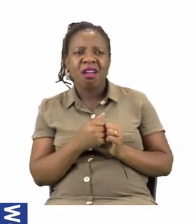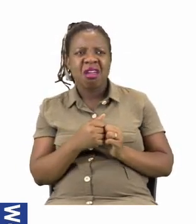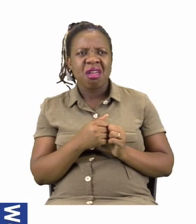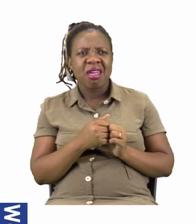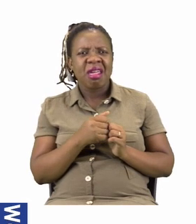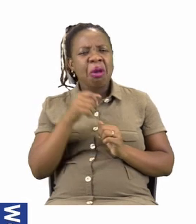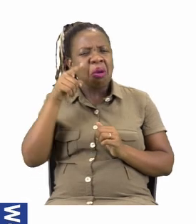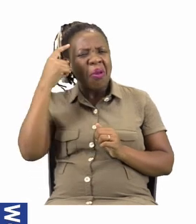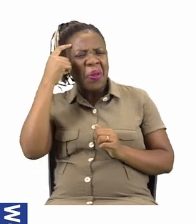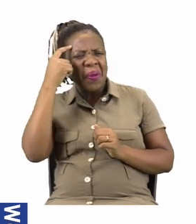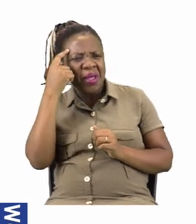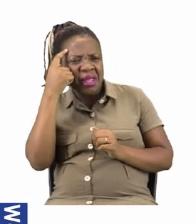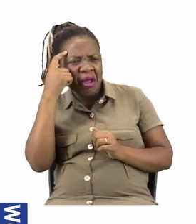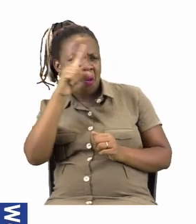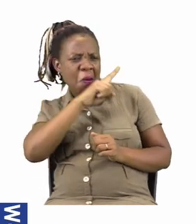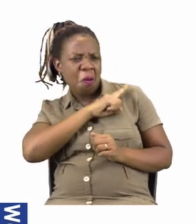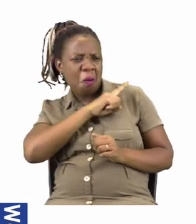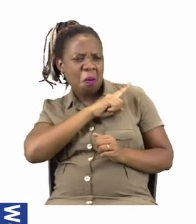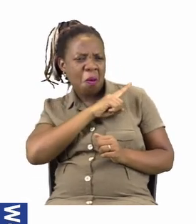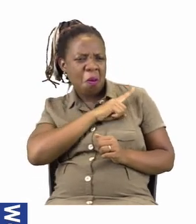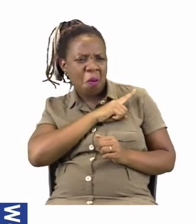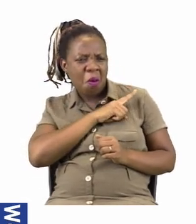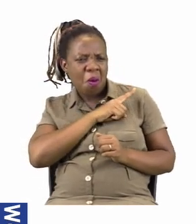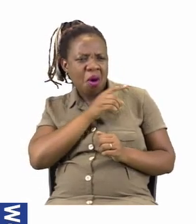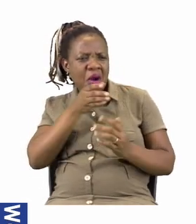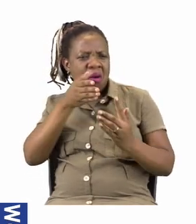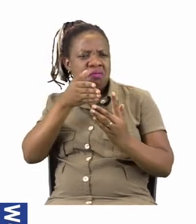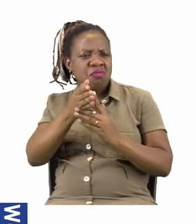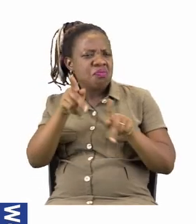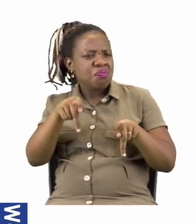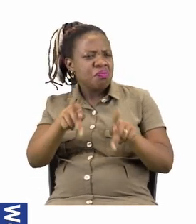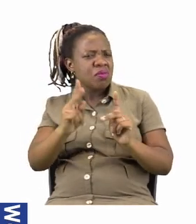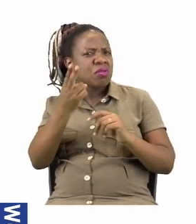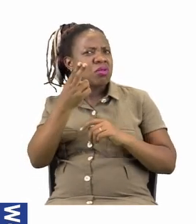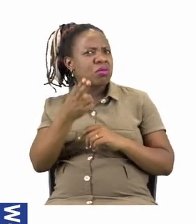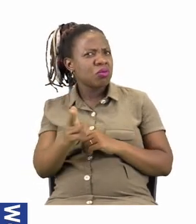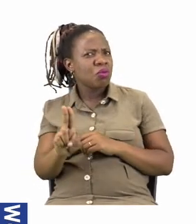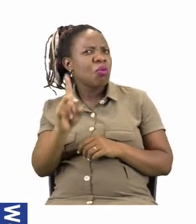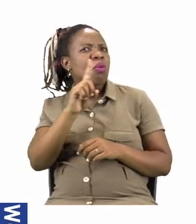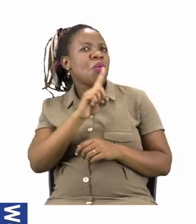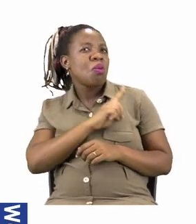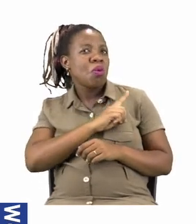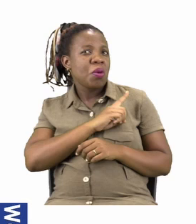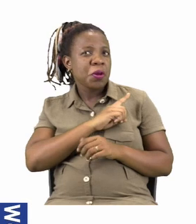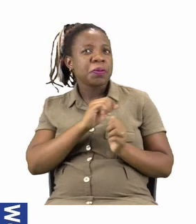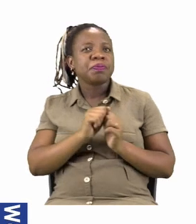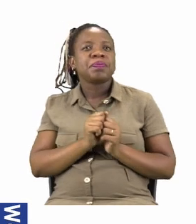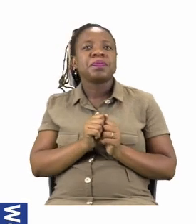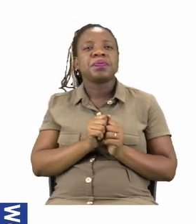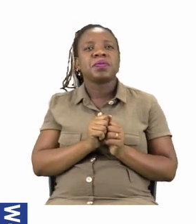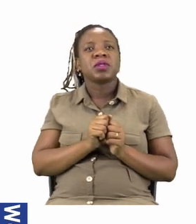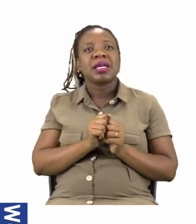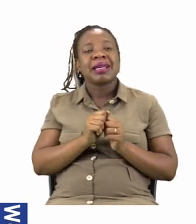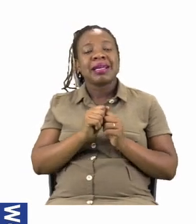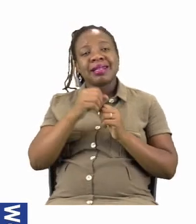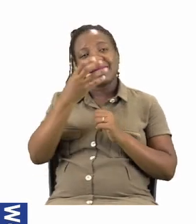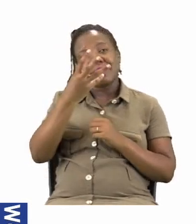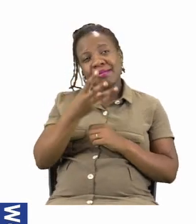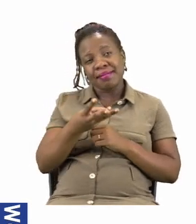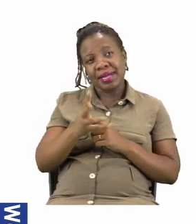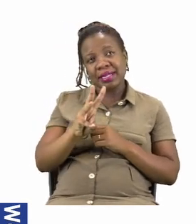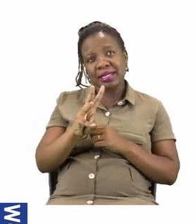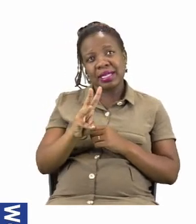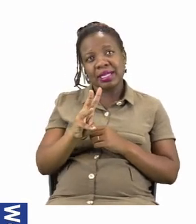list all the activities that took place at the water park.